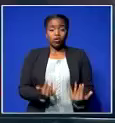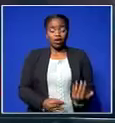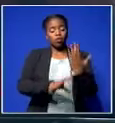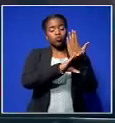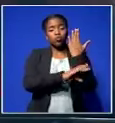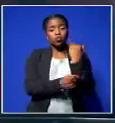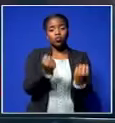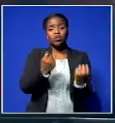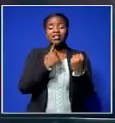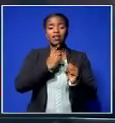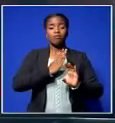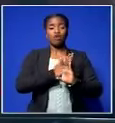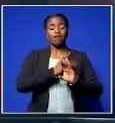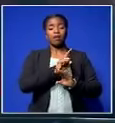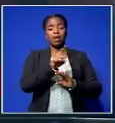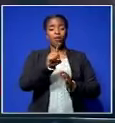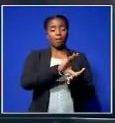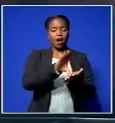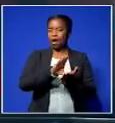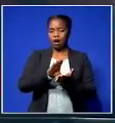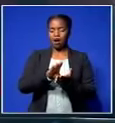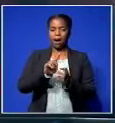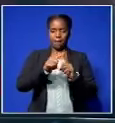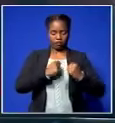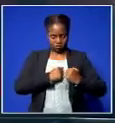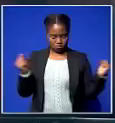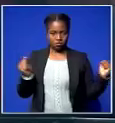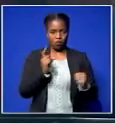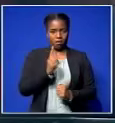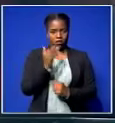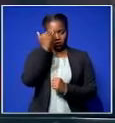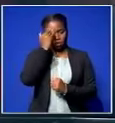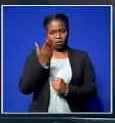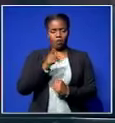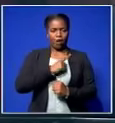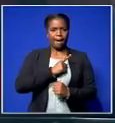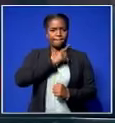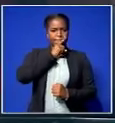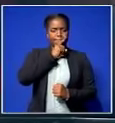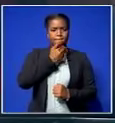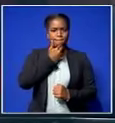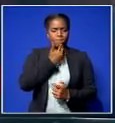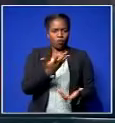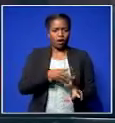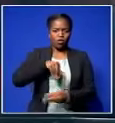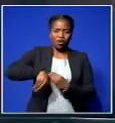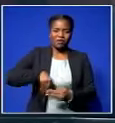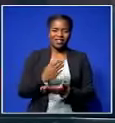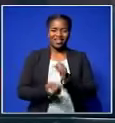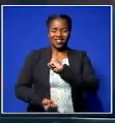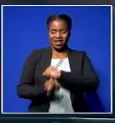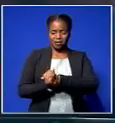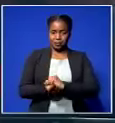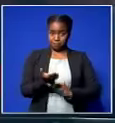concerning private funding of political parties. Chief Justice Mogoeng says undisclosed funding could even enable corruption.